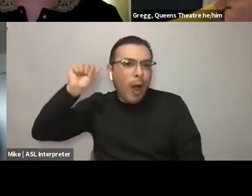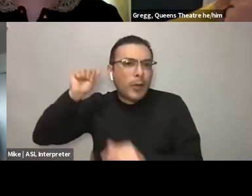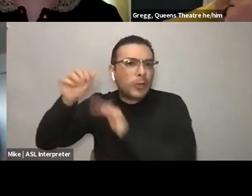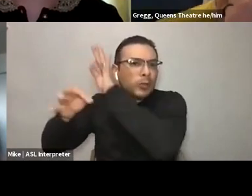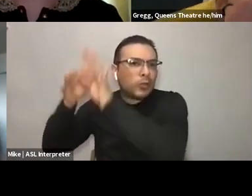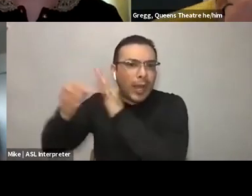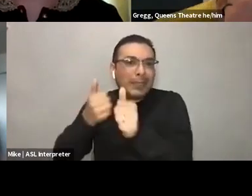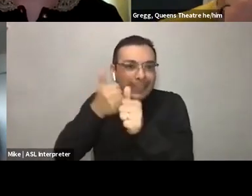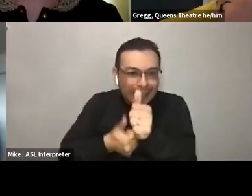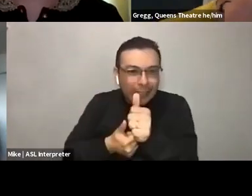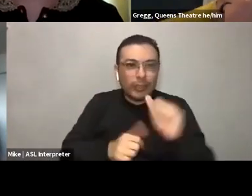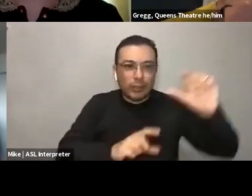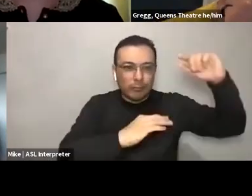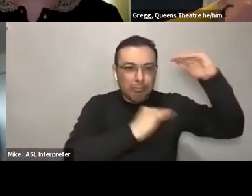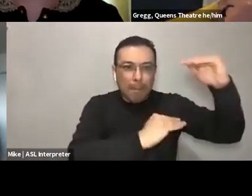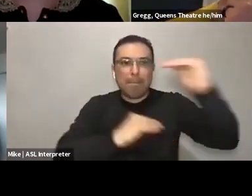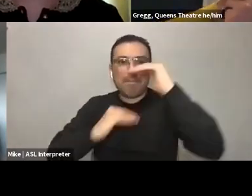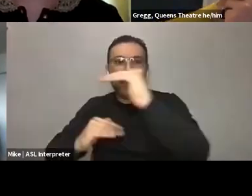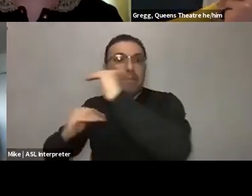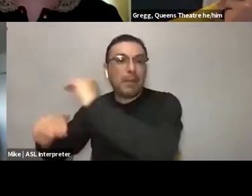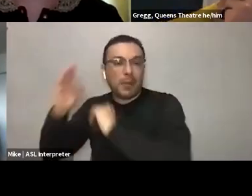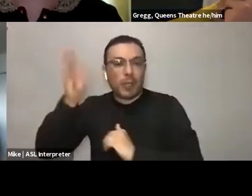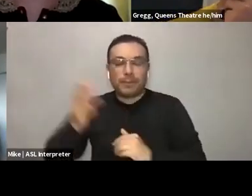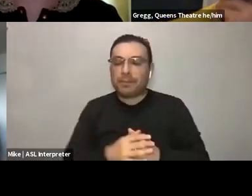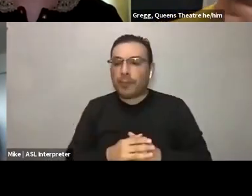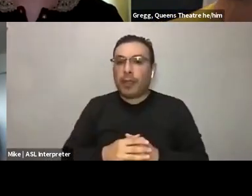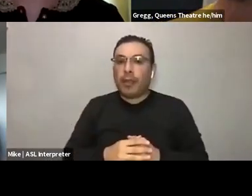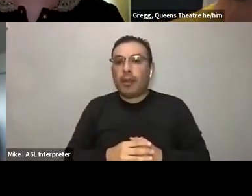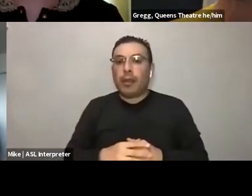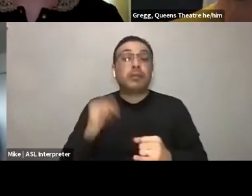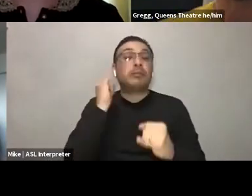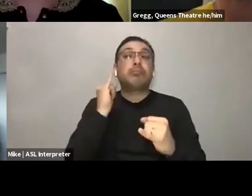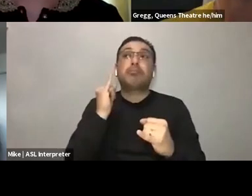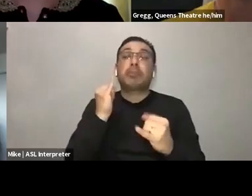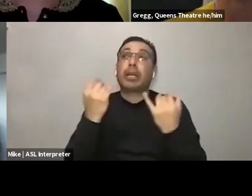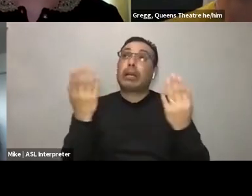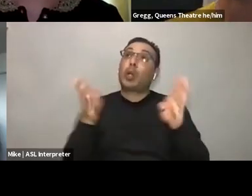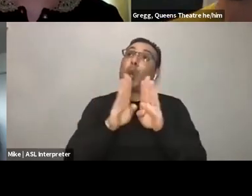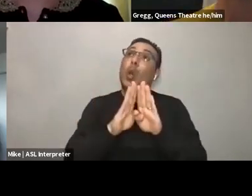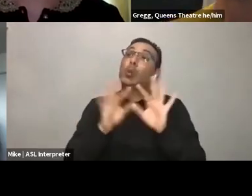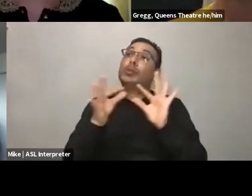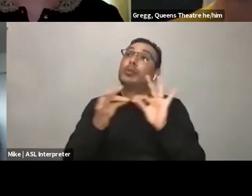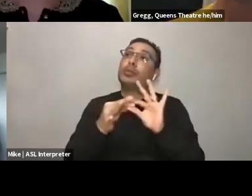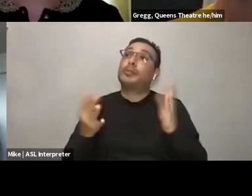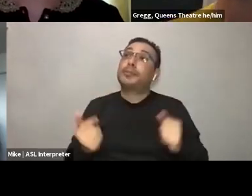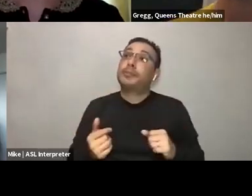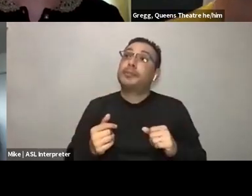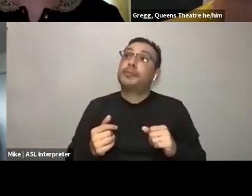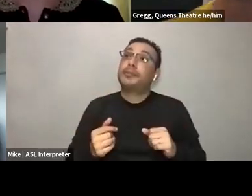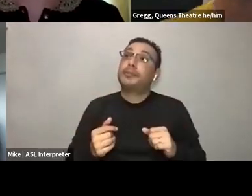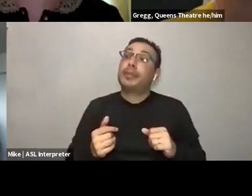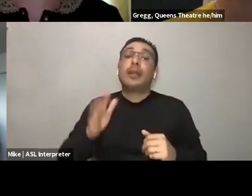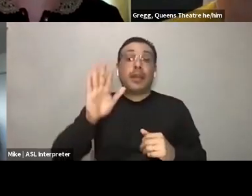Um, as final thoughts, um, I would say again, uh, budgets of value statements,